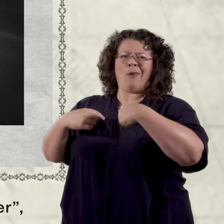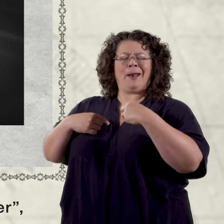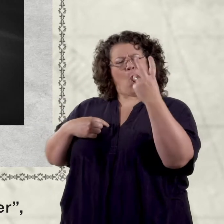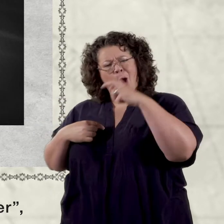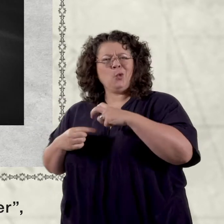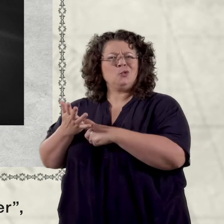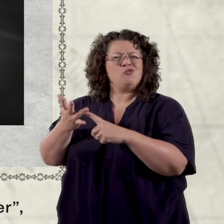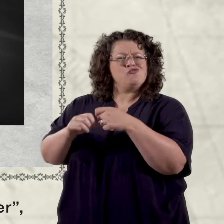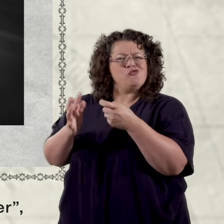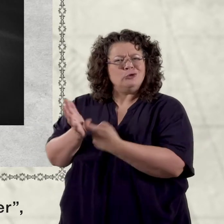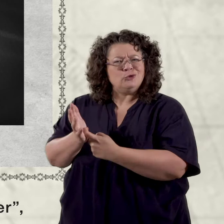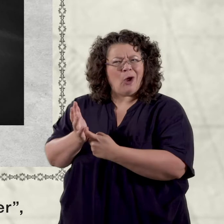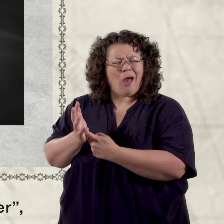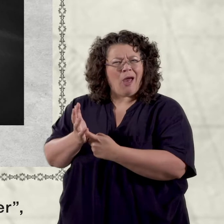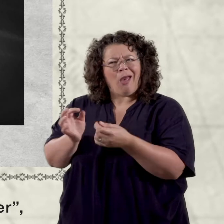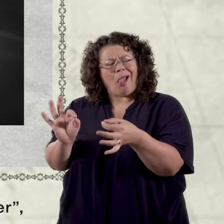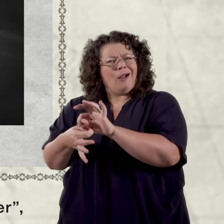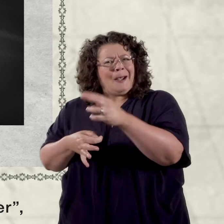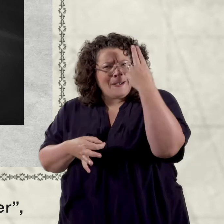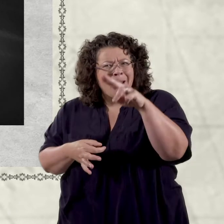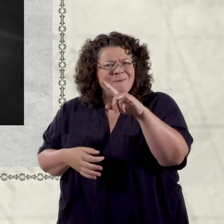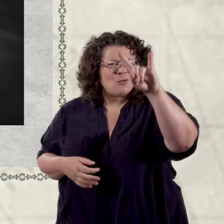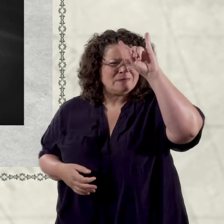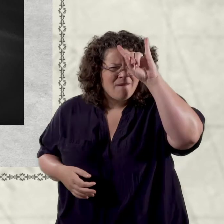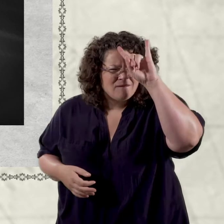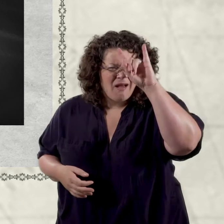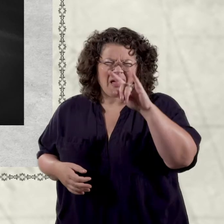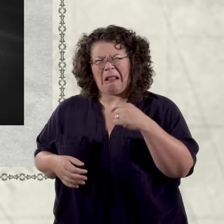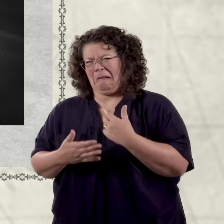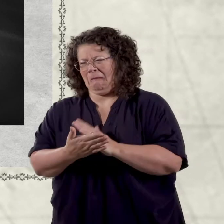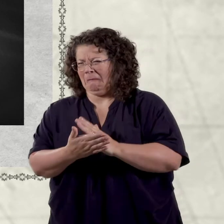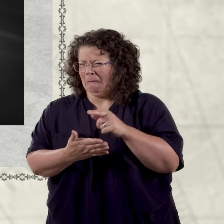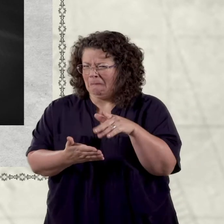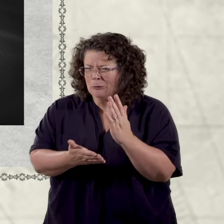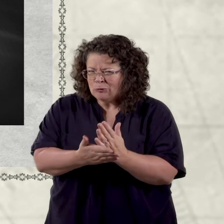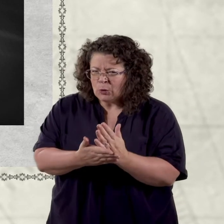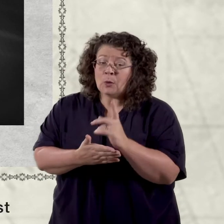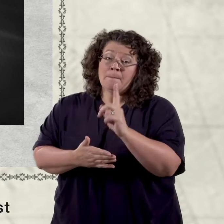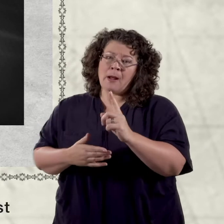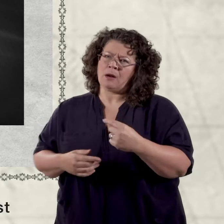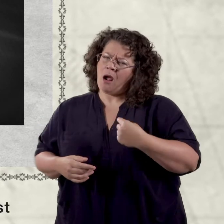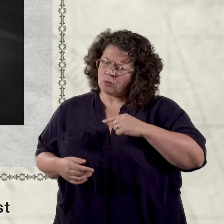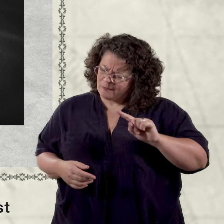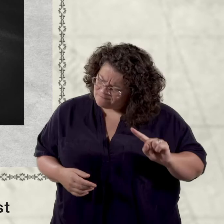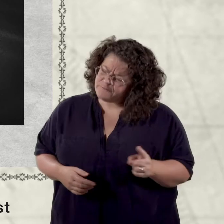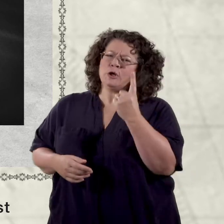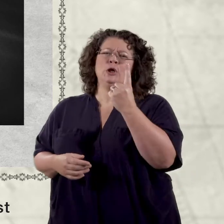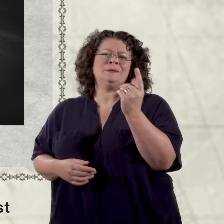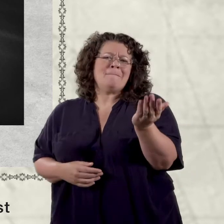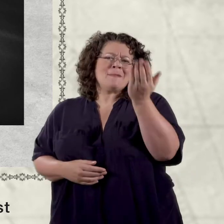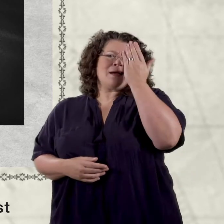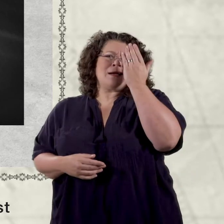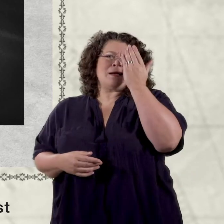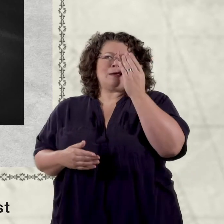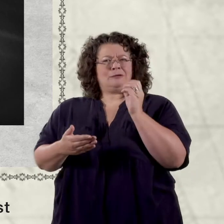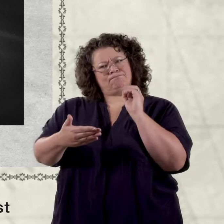Roger, which was the nickname for the devil. Now, I don't know if any of these are true, but what I do know is that I was